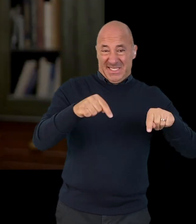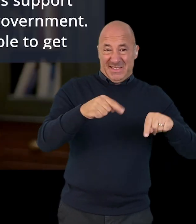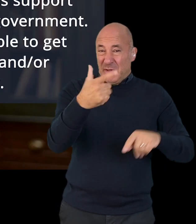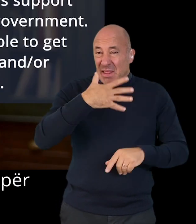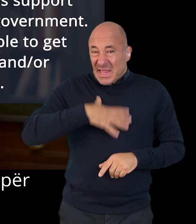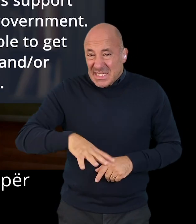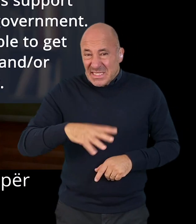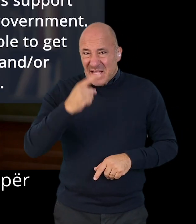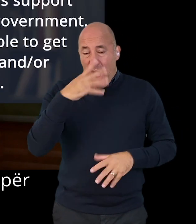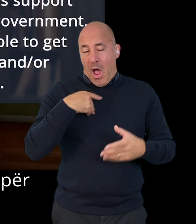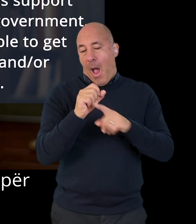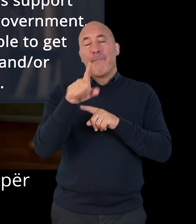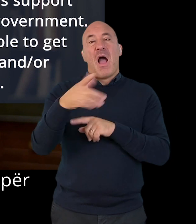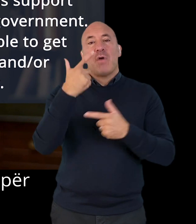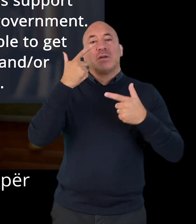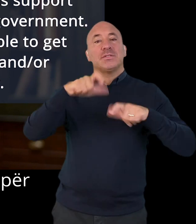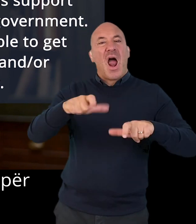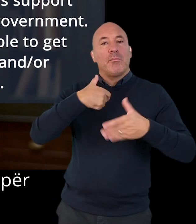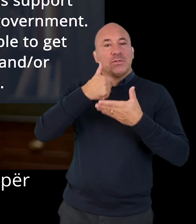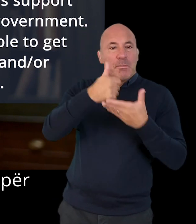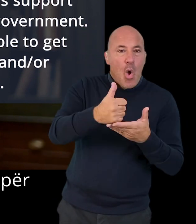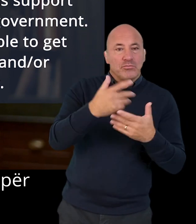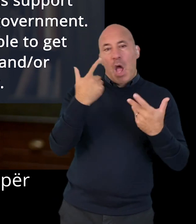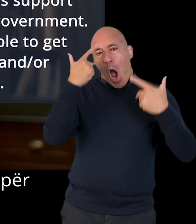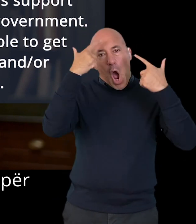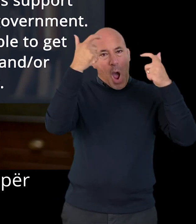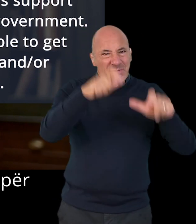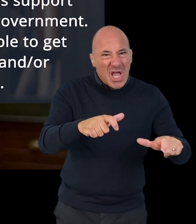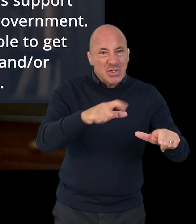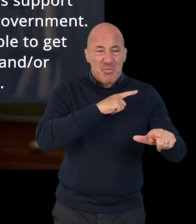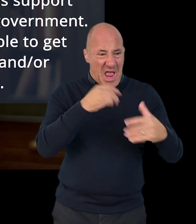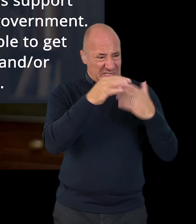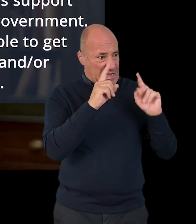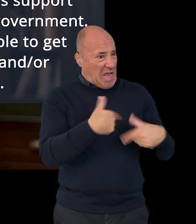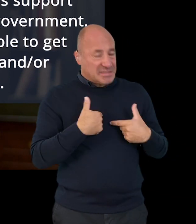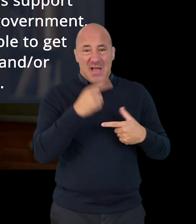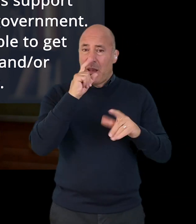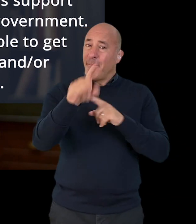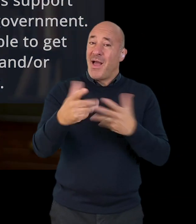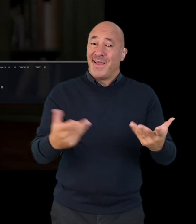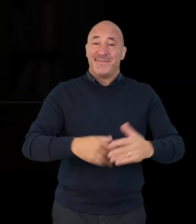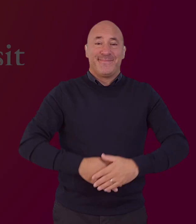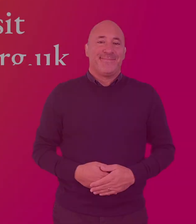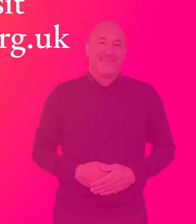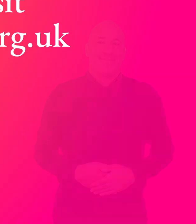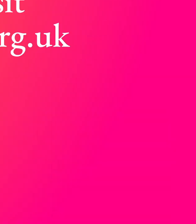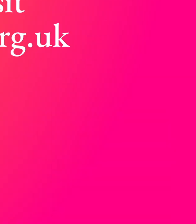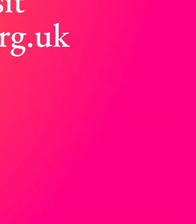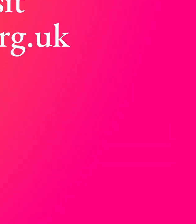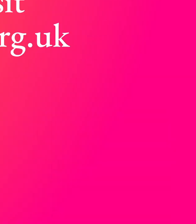at this stage, if you need it, you can apply for asylum support and accommodation if you can't provide those things for yourselves.